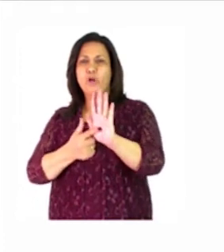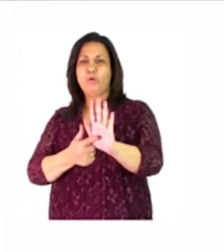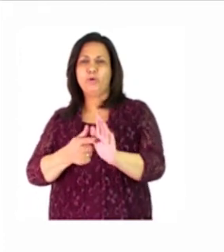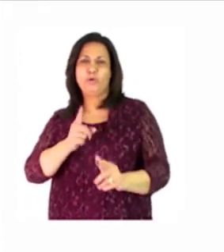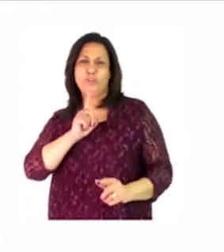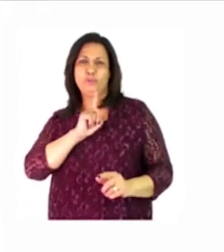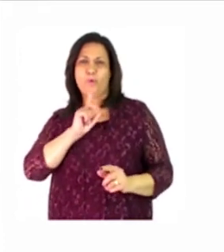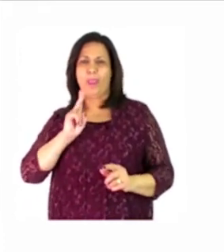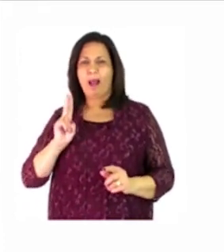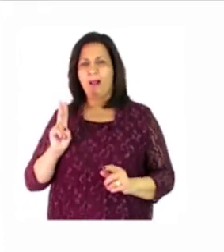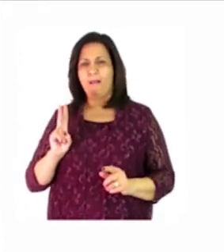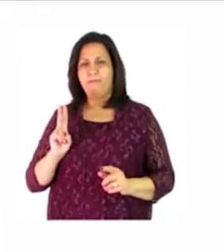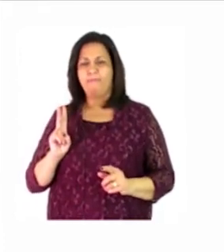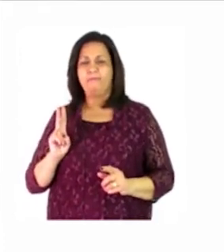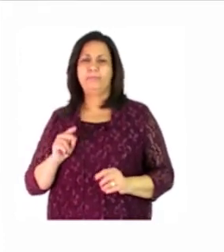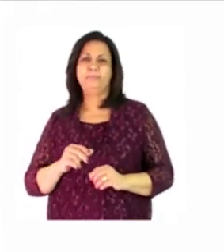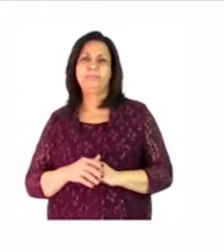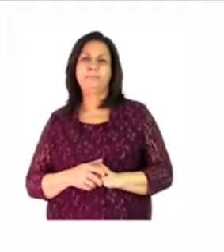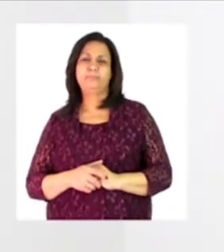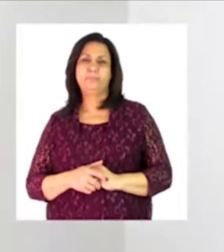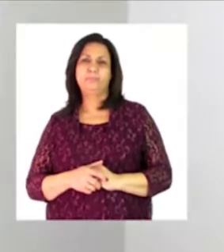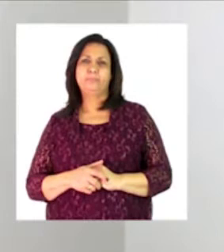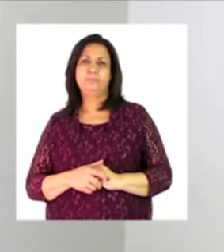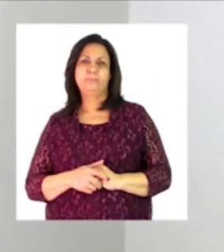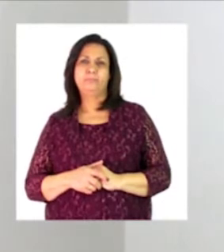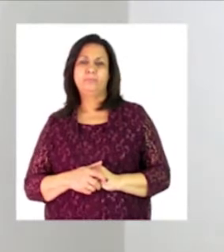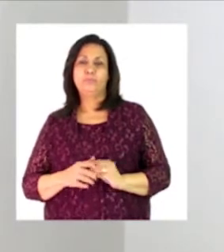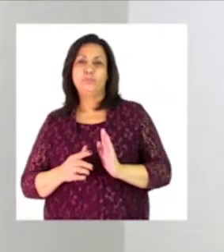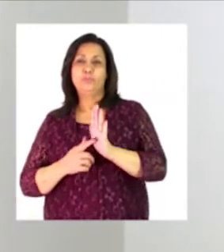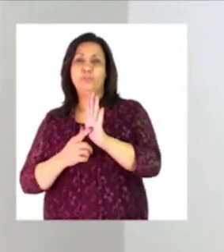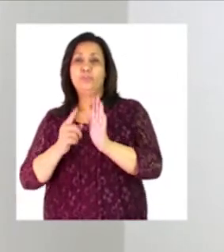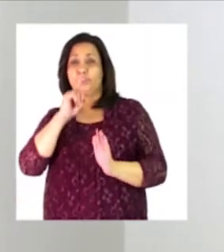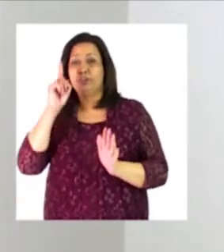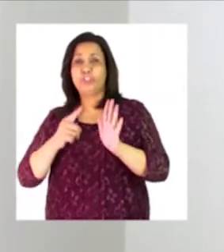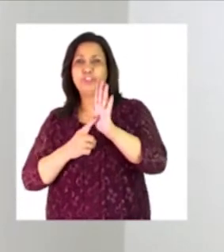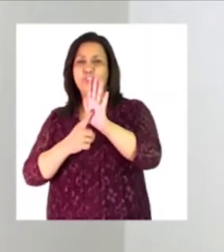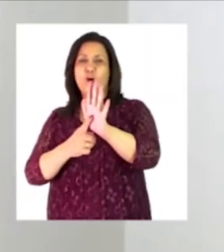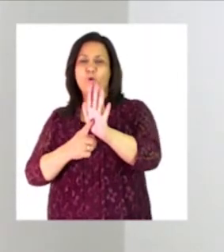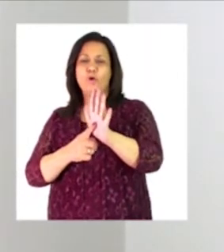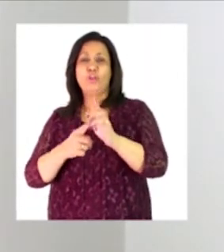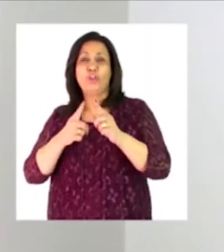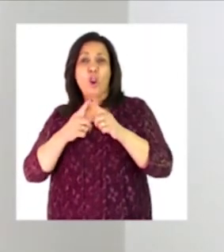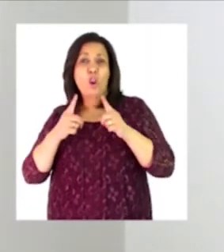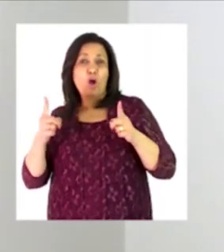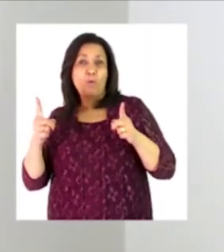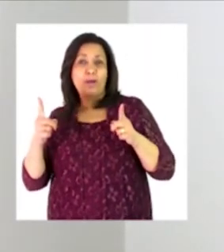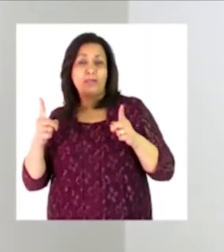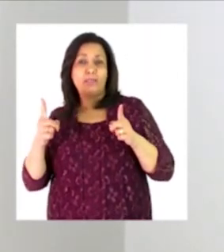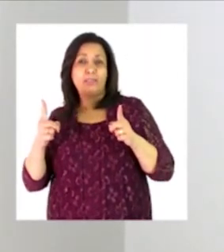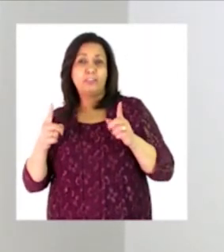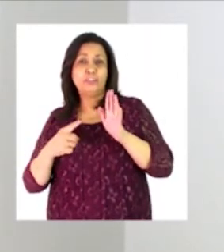show you on my clock on the board here. The long hand is pointing